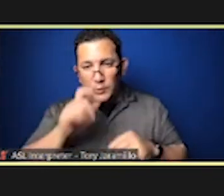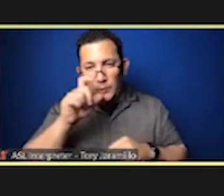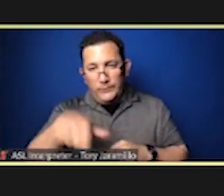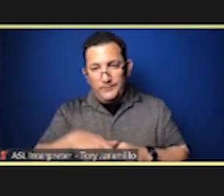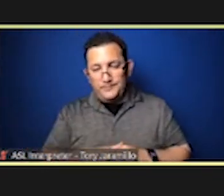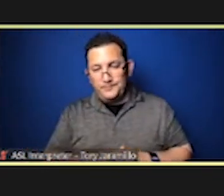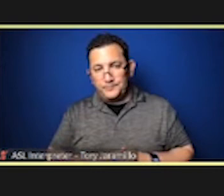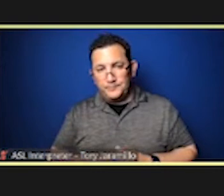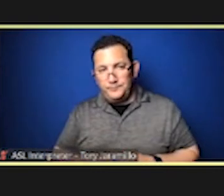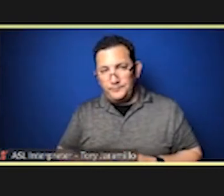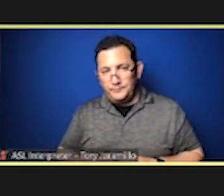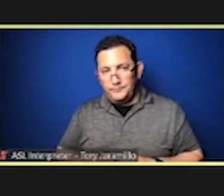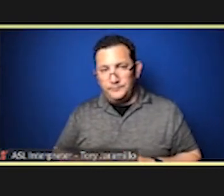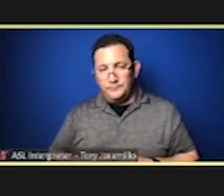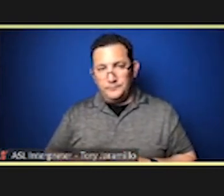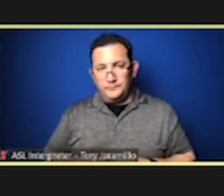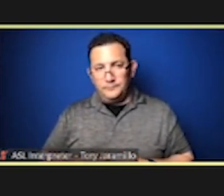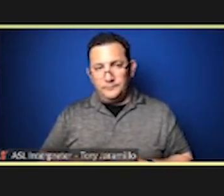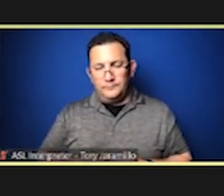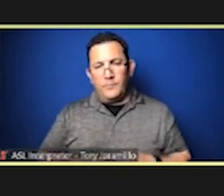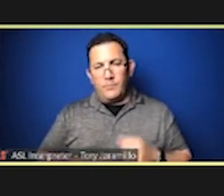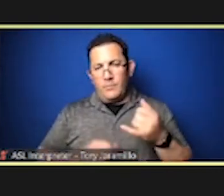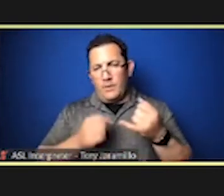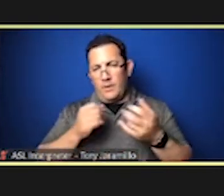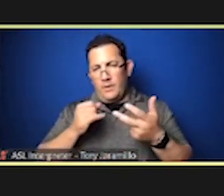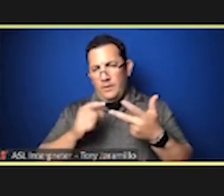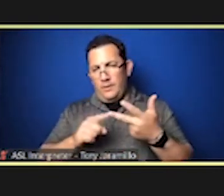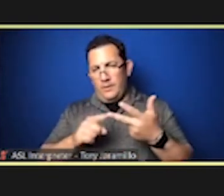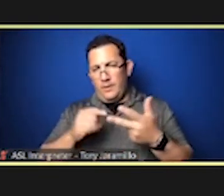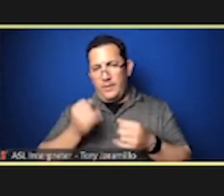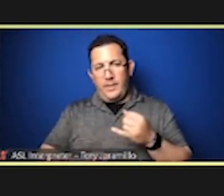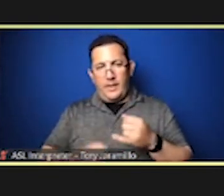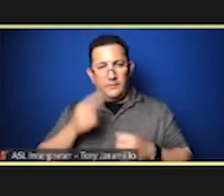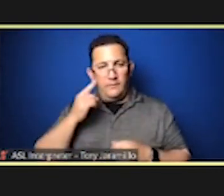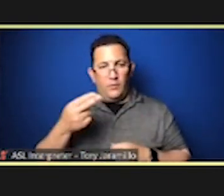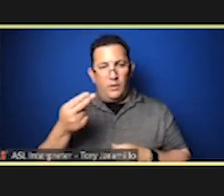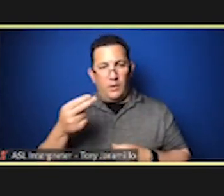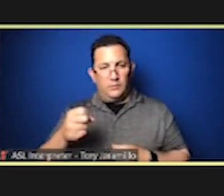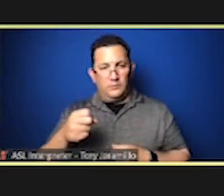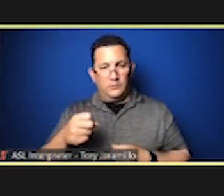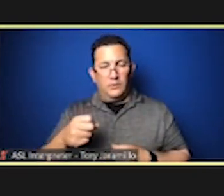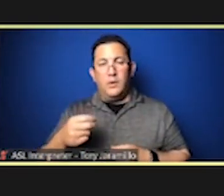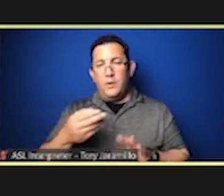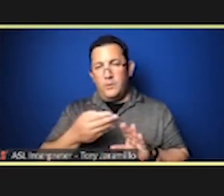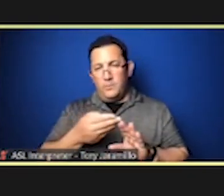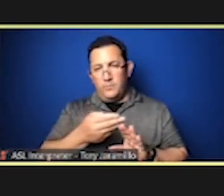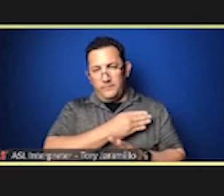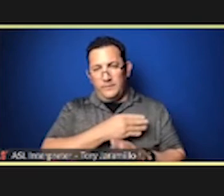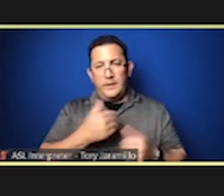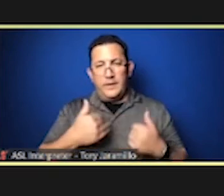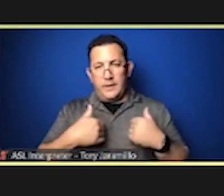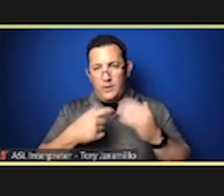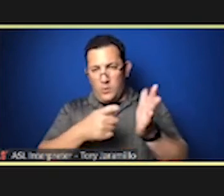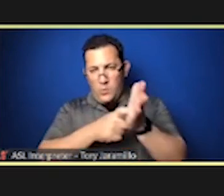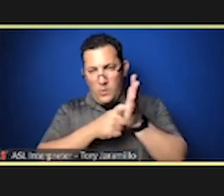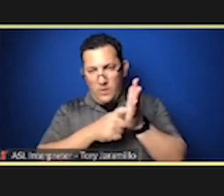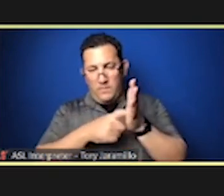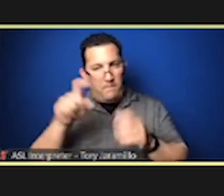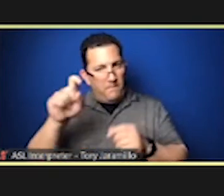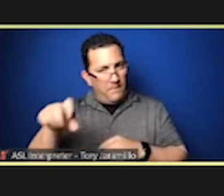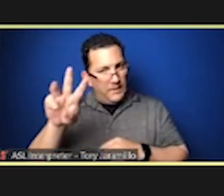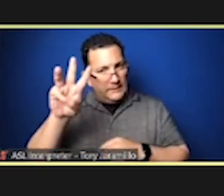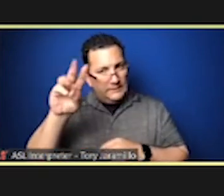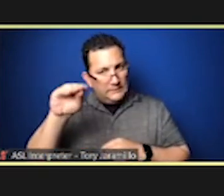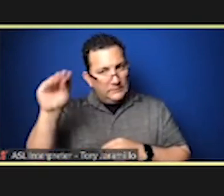exams. And then lastly, for high schools, there was previously a requirement to get a 60%